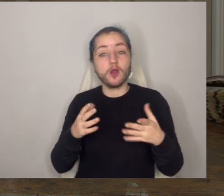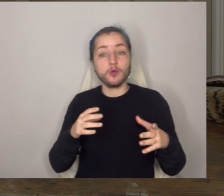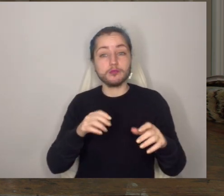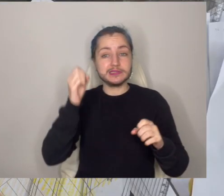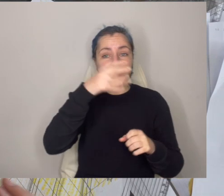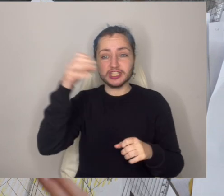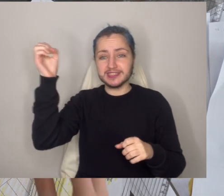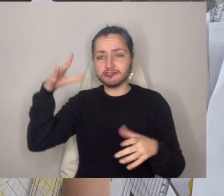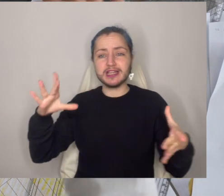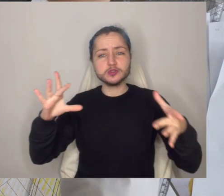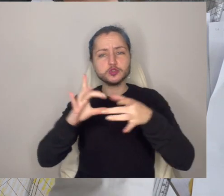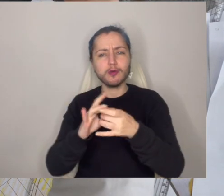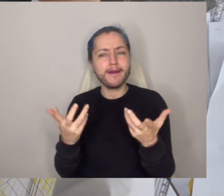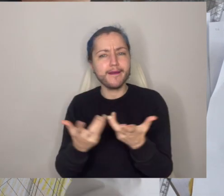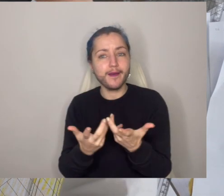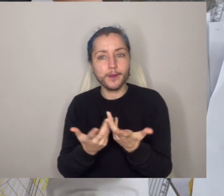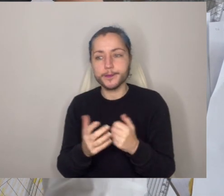have sunshine.